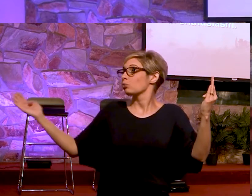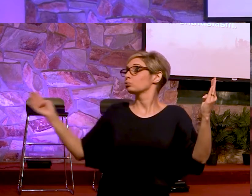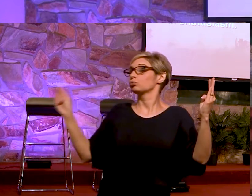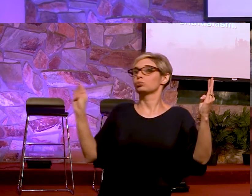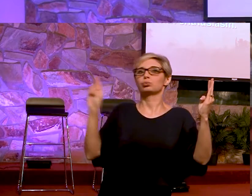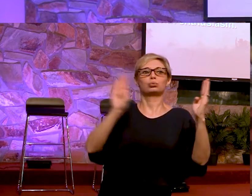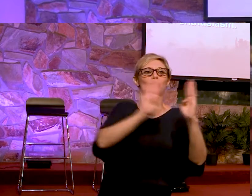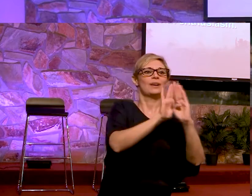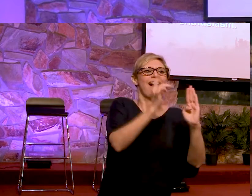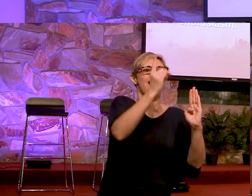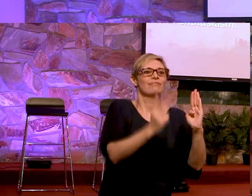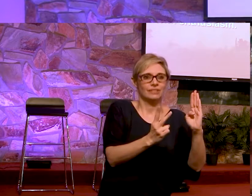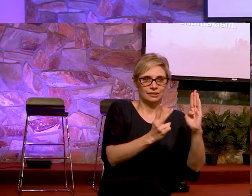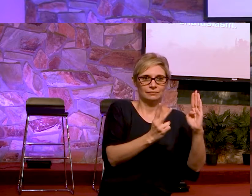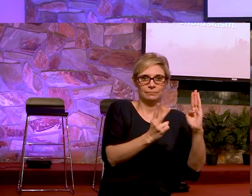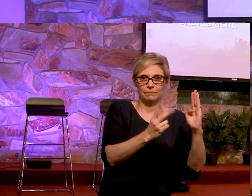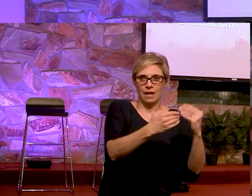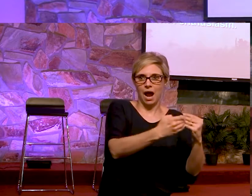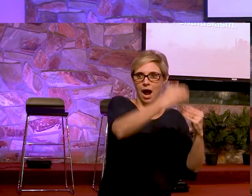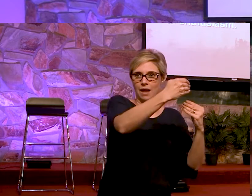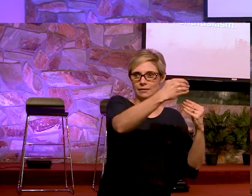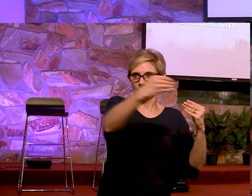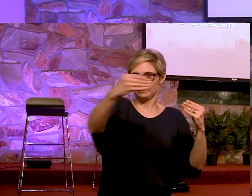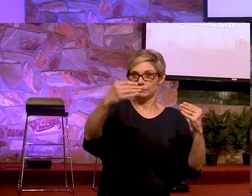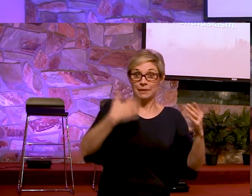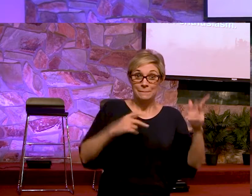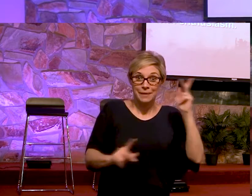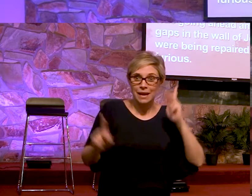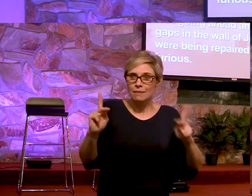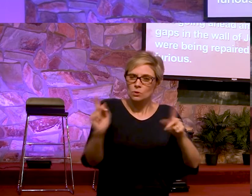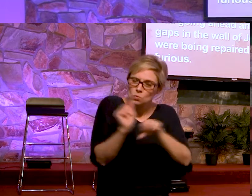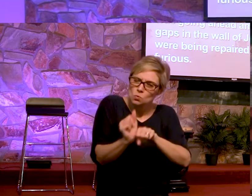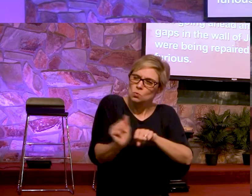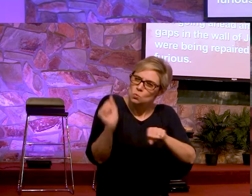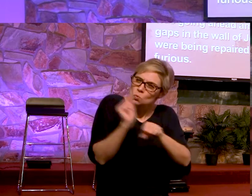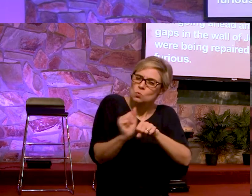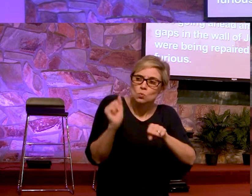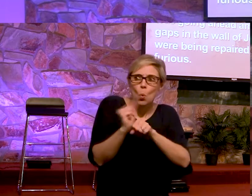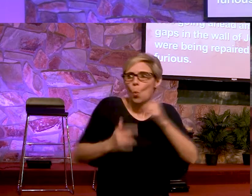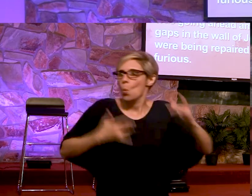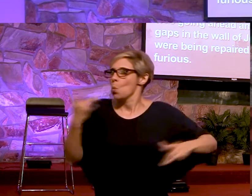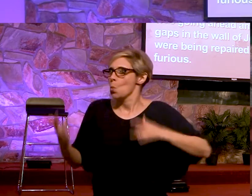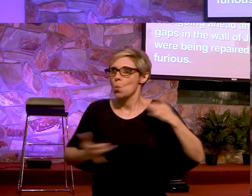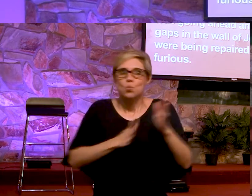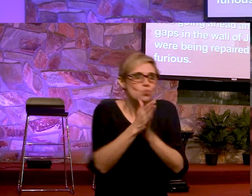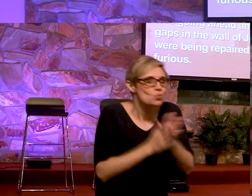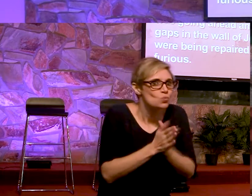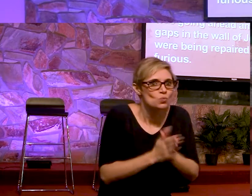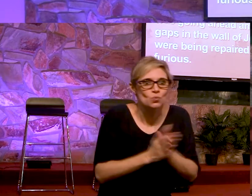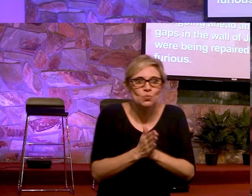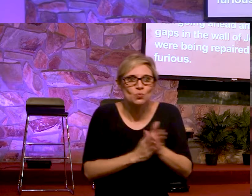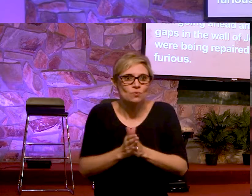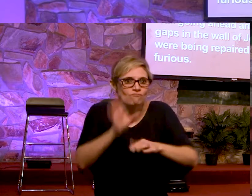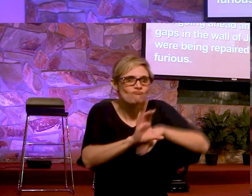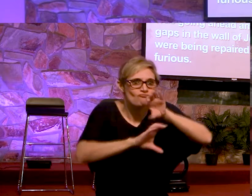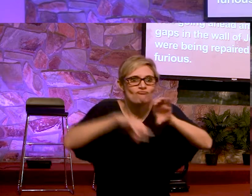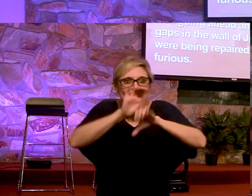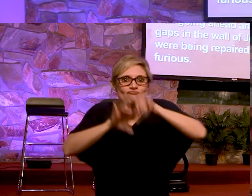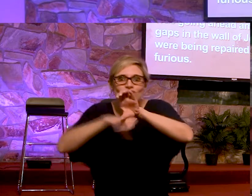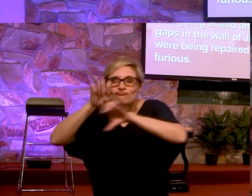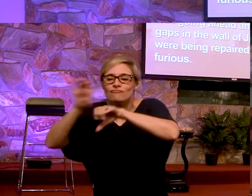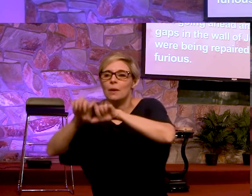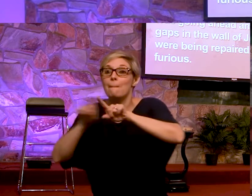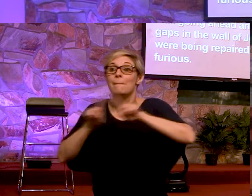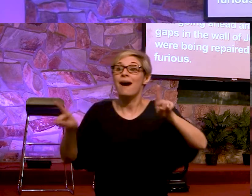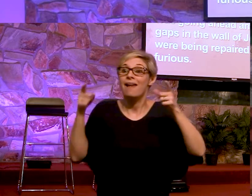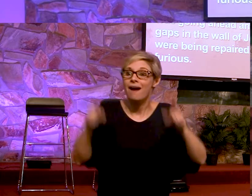entire city, for the people had worked with enthusiasm. But when Sanballat and